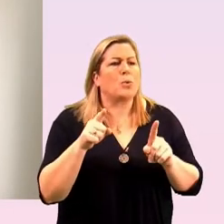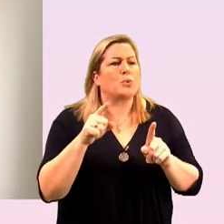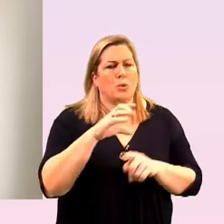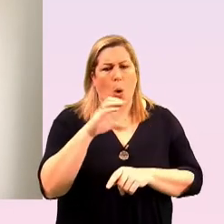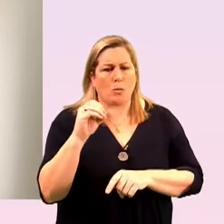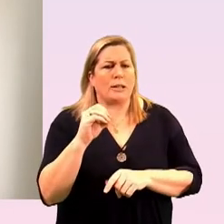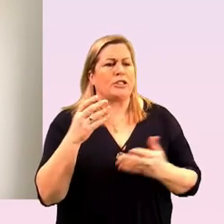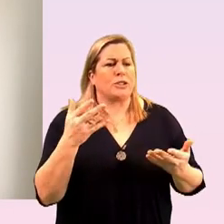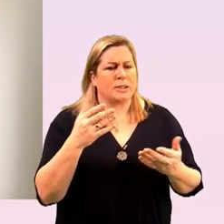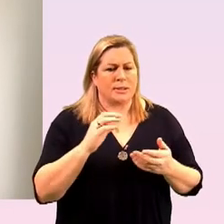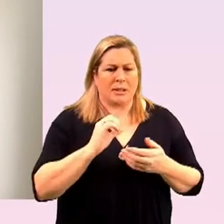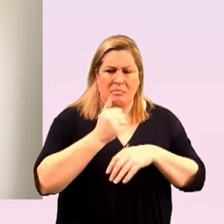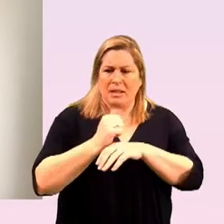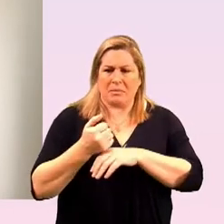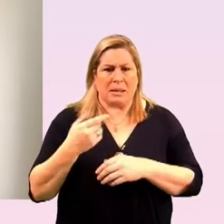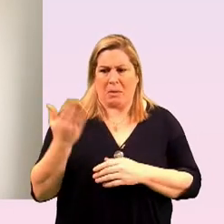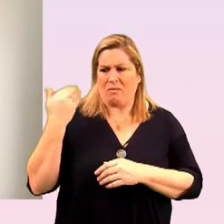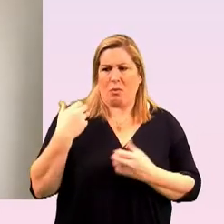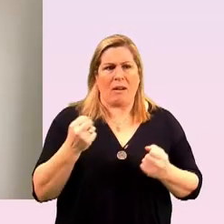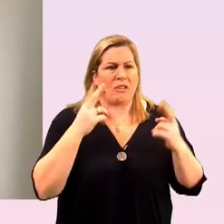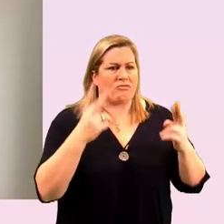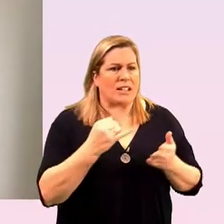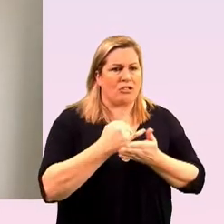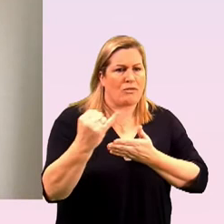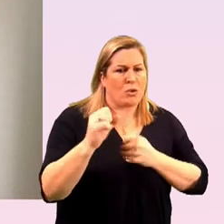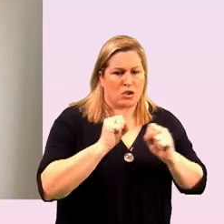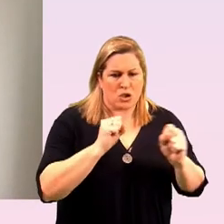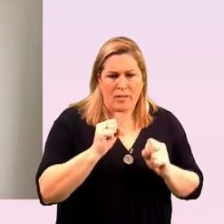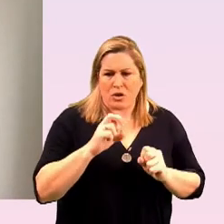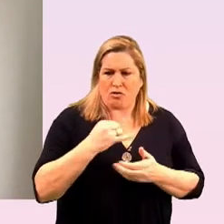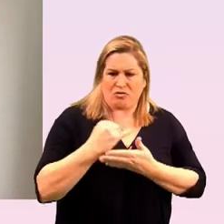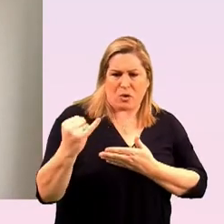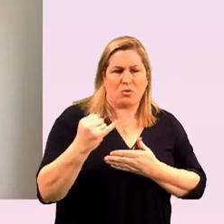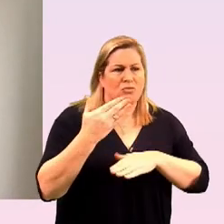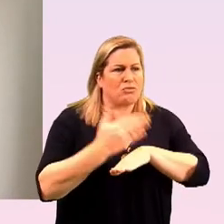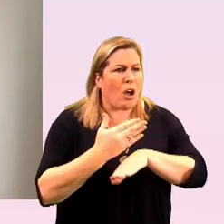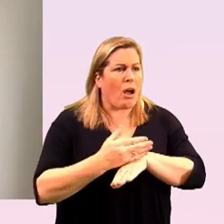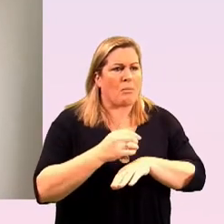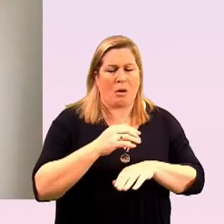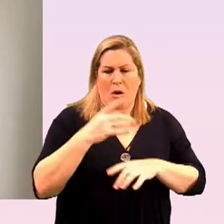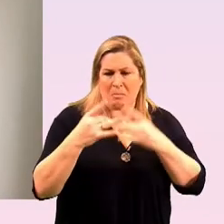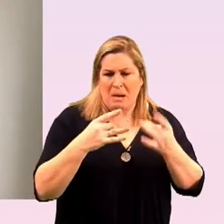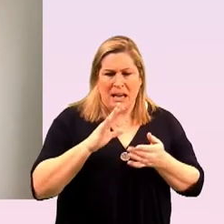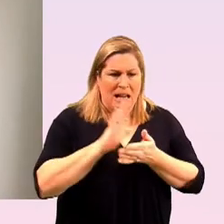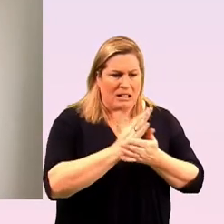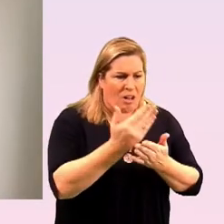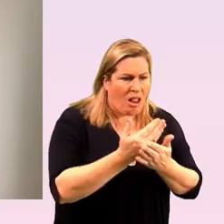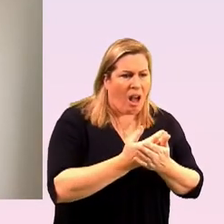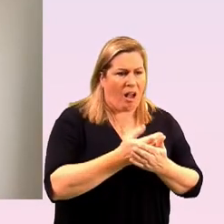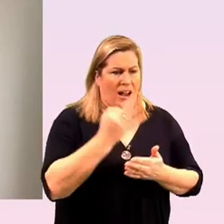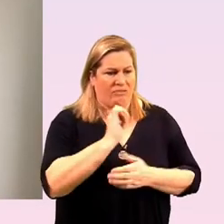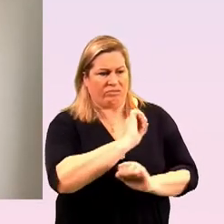there were these rights to refuse service or a right to deny work and making it illegal to be gay? How have they kind of